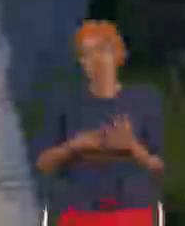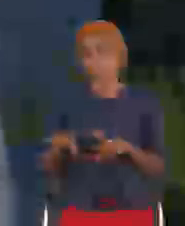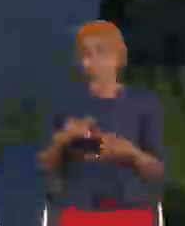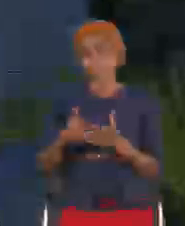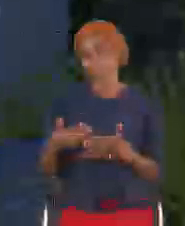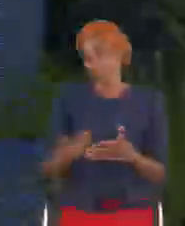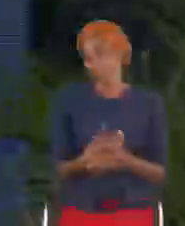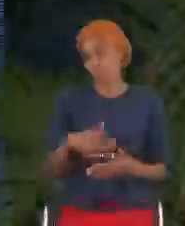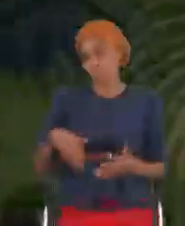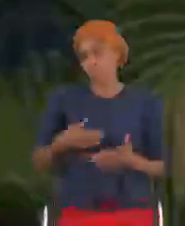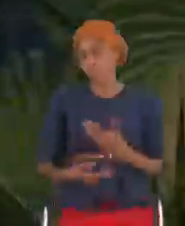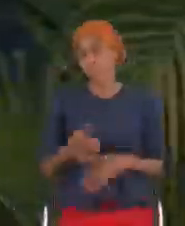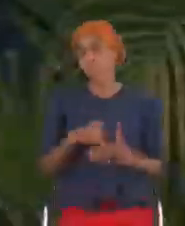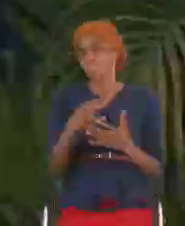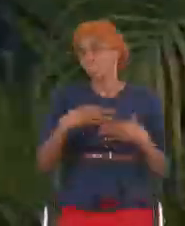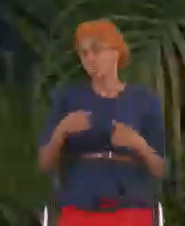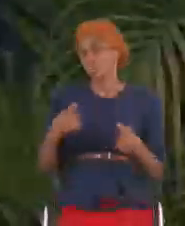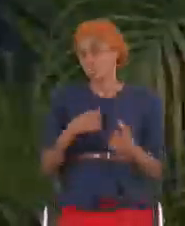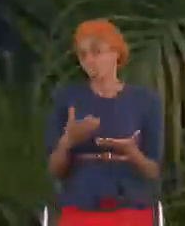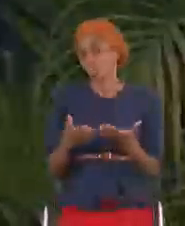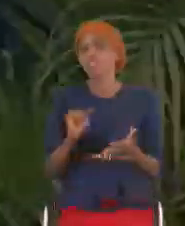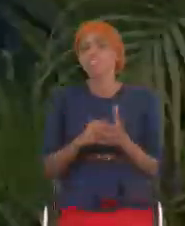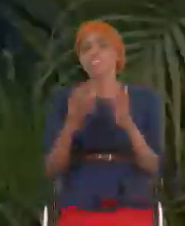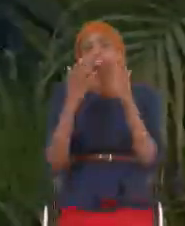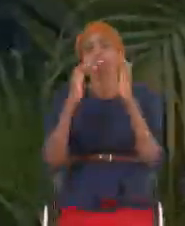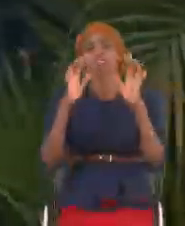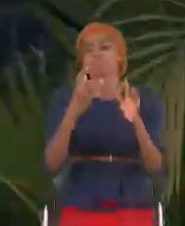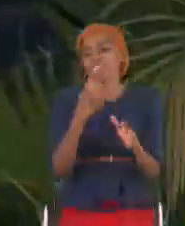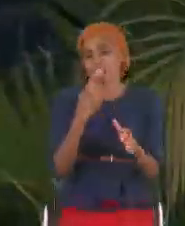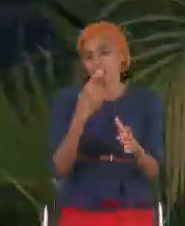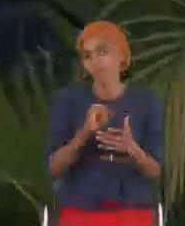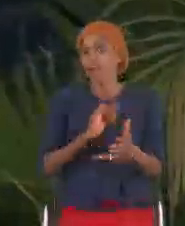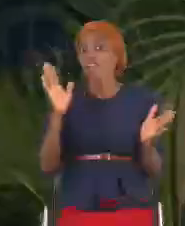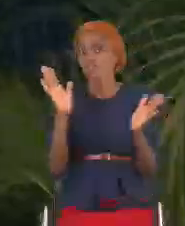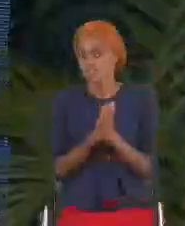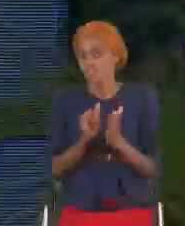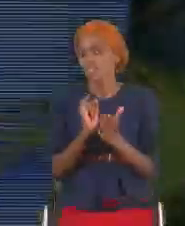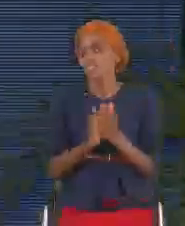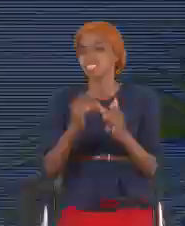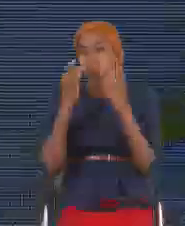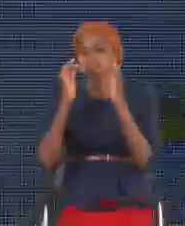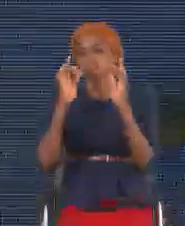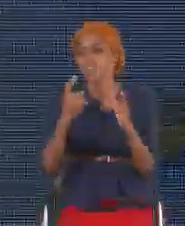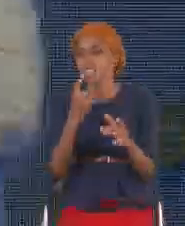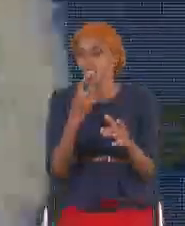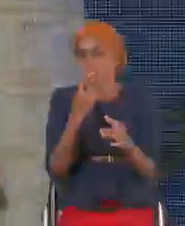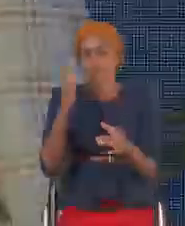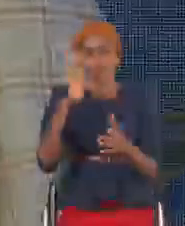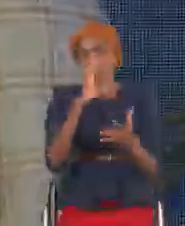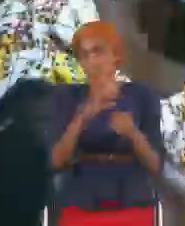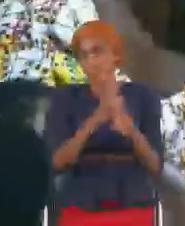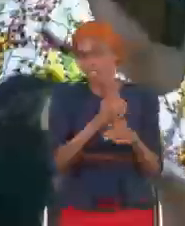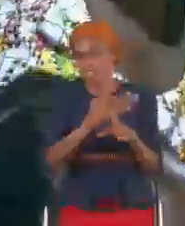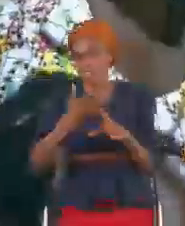It's healing and wanting. That's the profane tongue. And I pray that profanity of the tongue will be taken away from